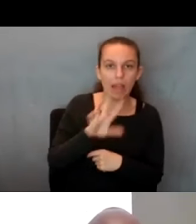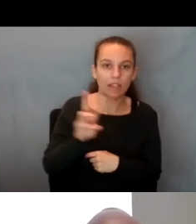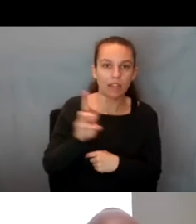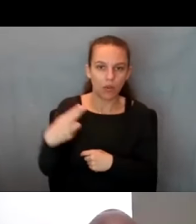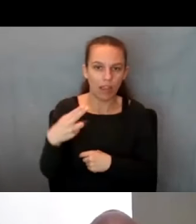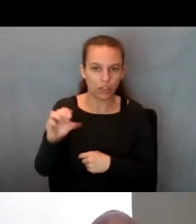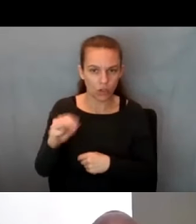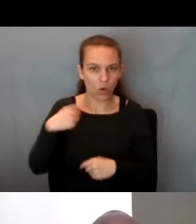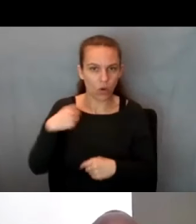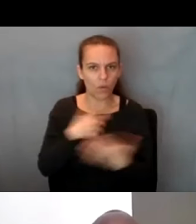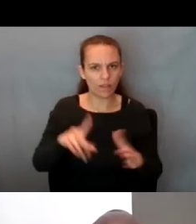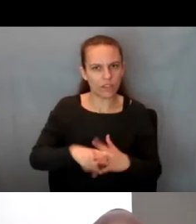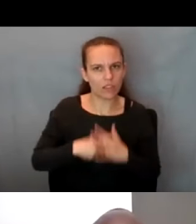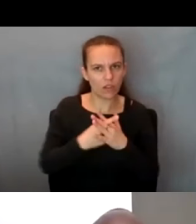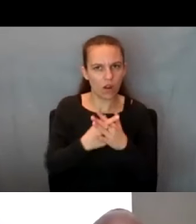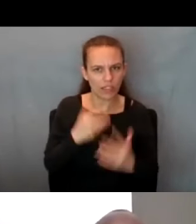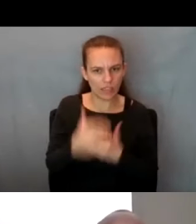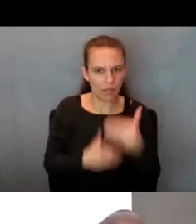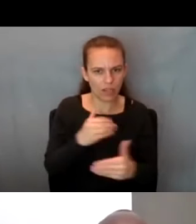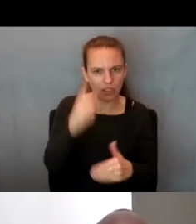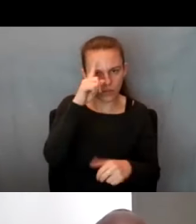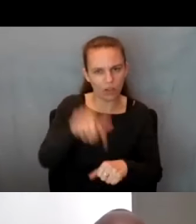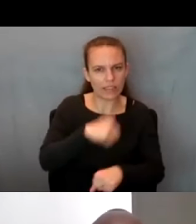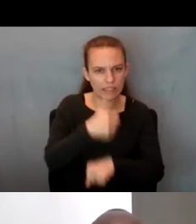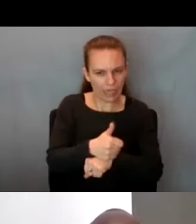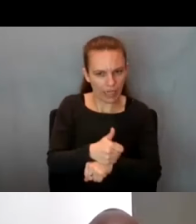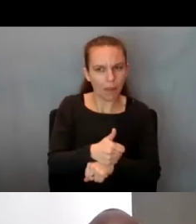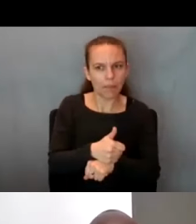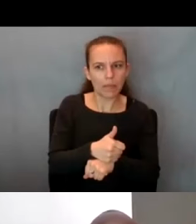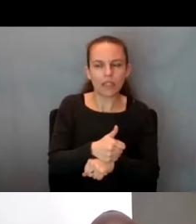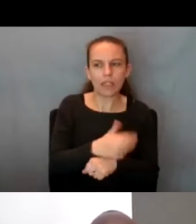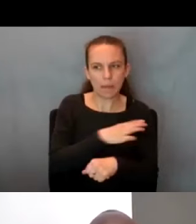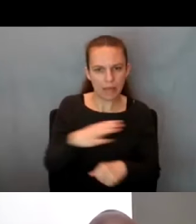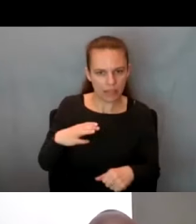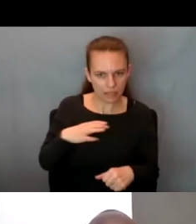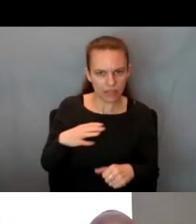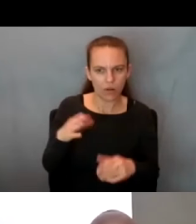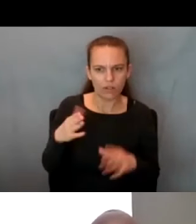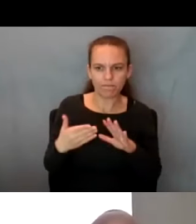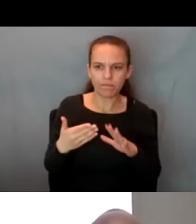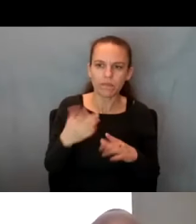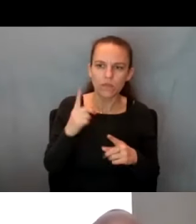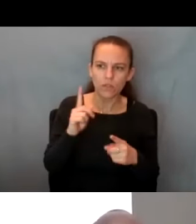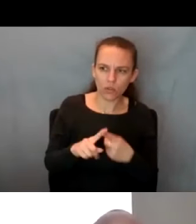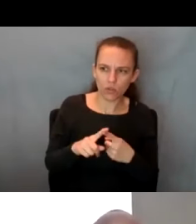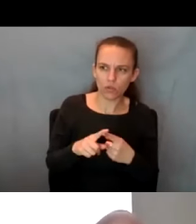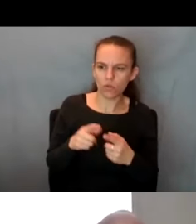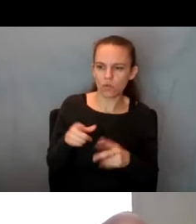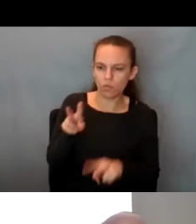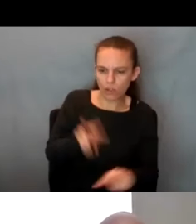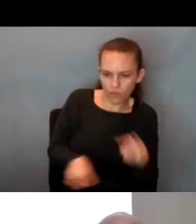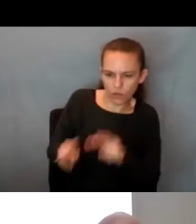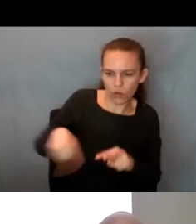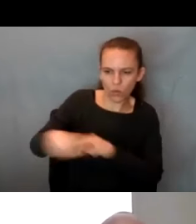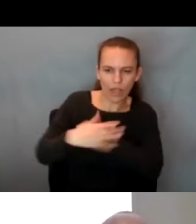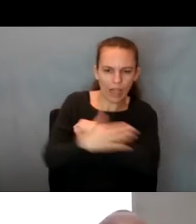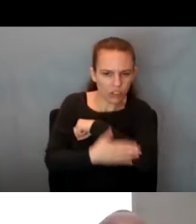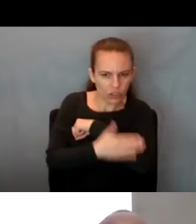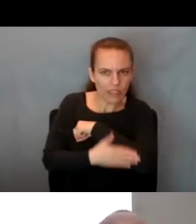the process of setting up a committee that is helping countries in reviewing first of all,